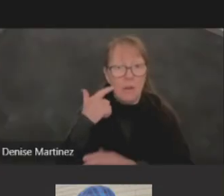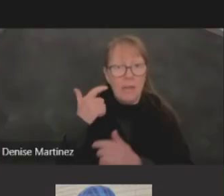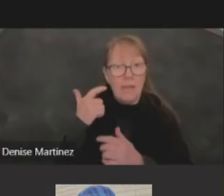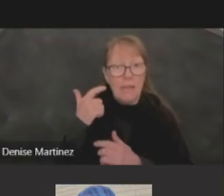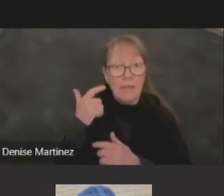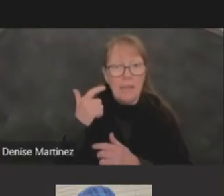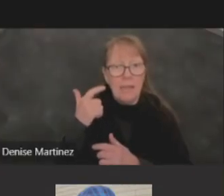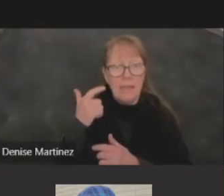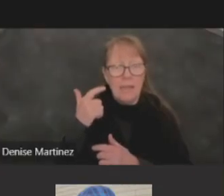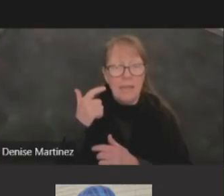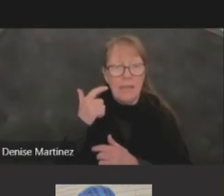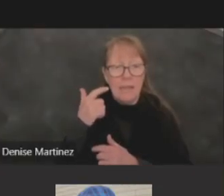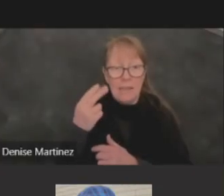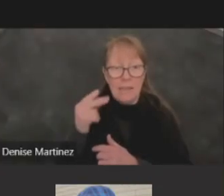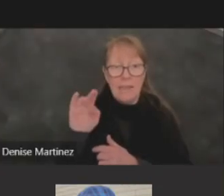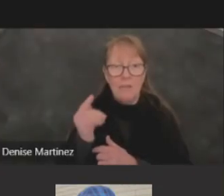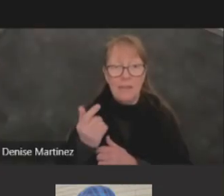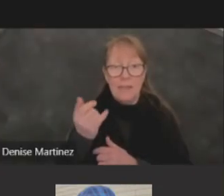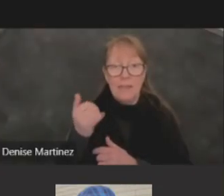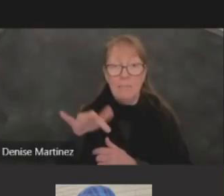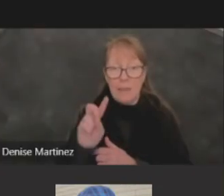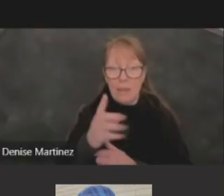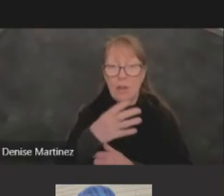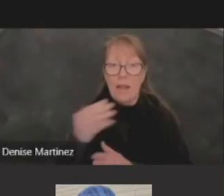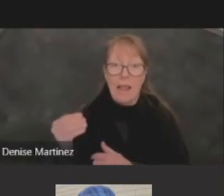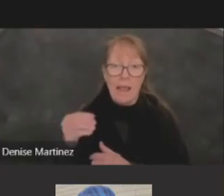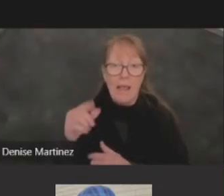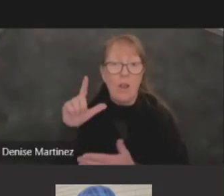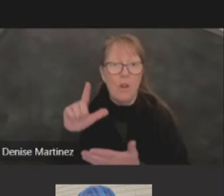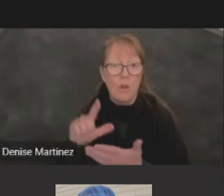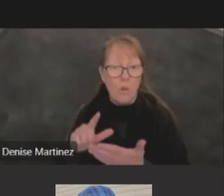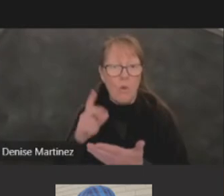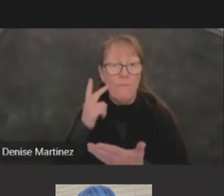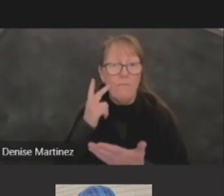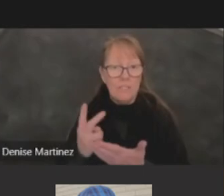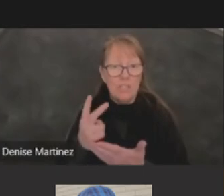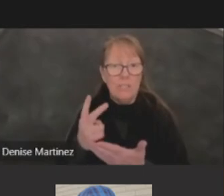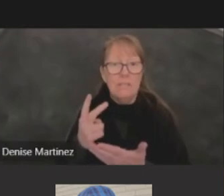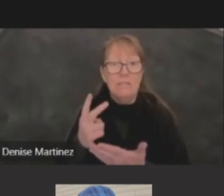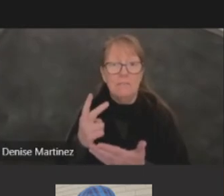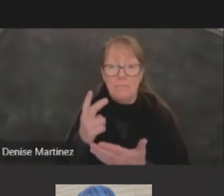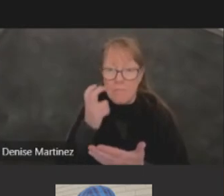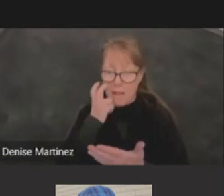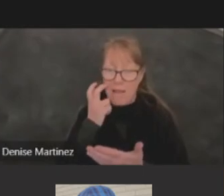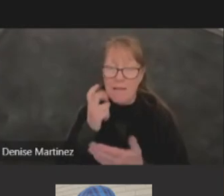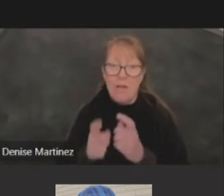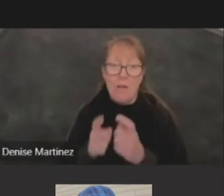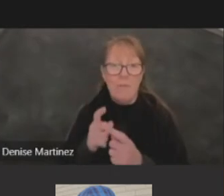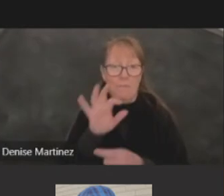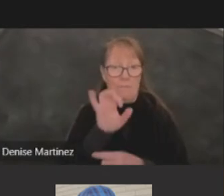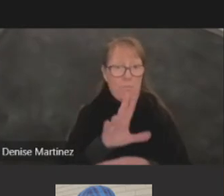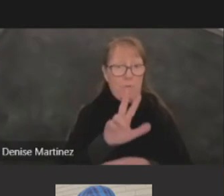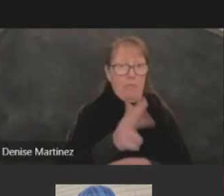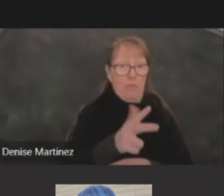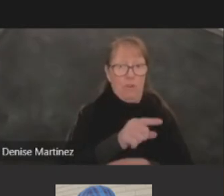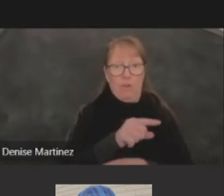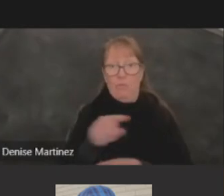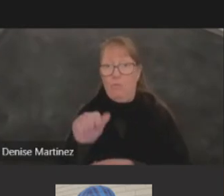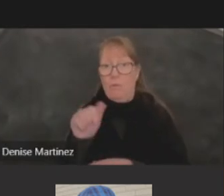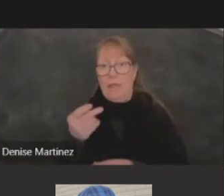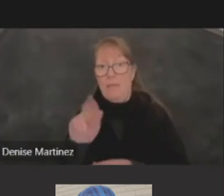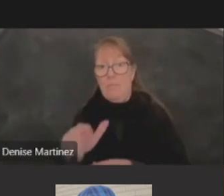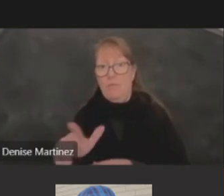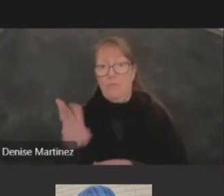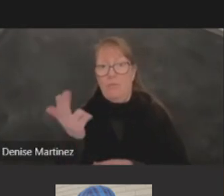and low vision resident accommodations every Sunday from February 3rd through April 13th at the Charles U